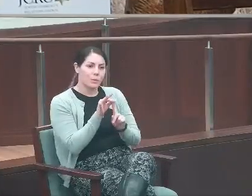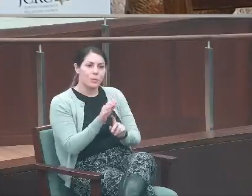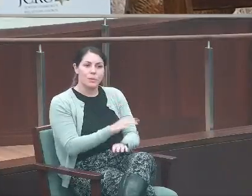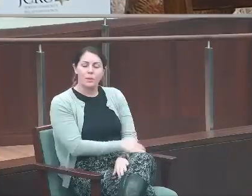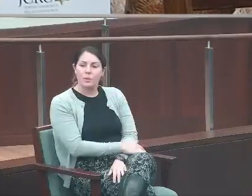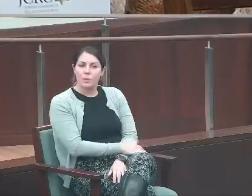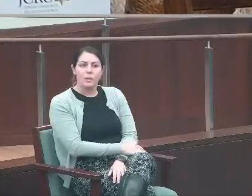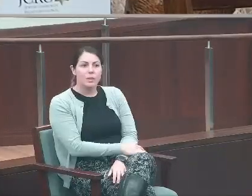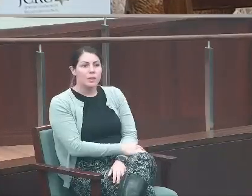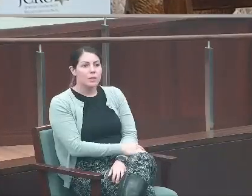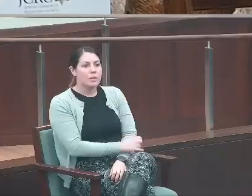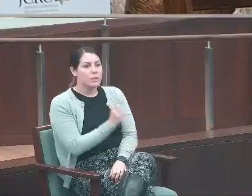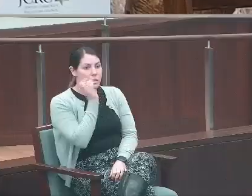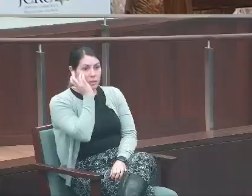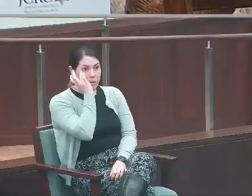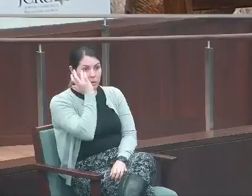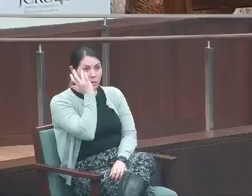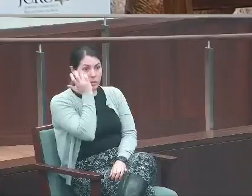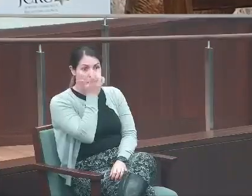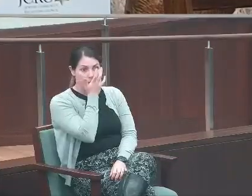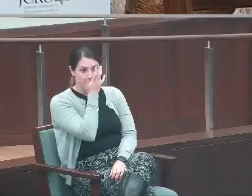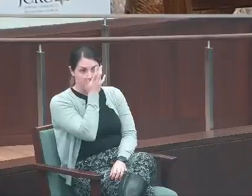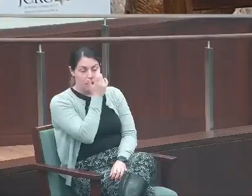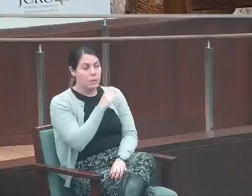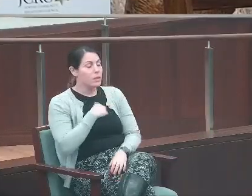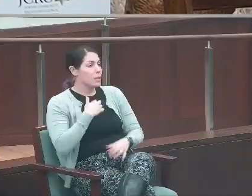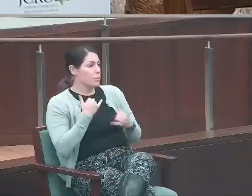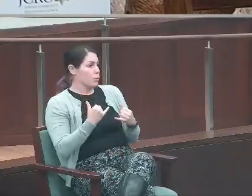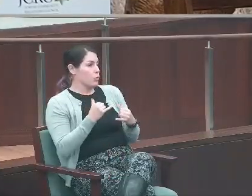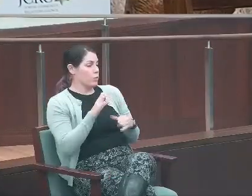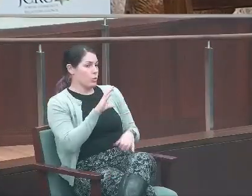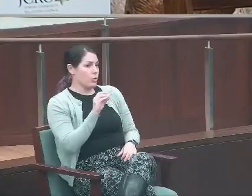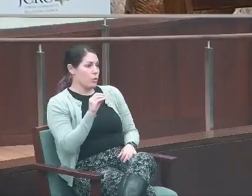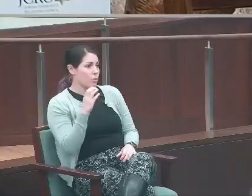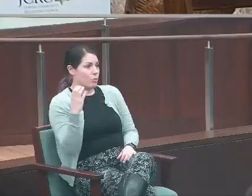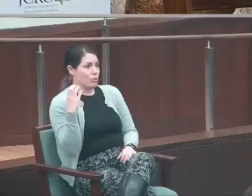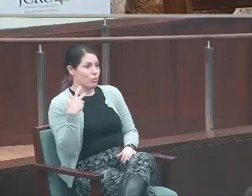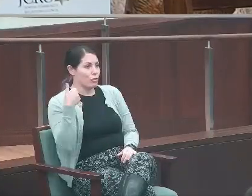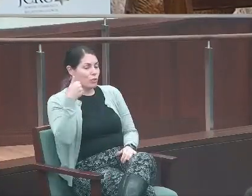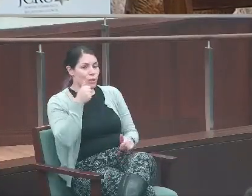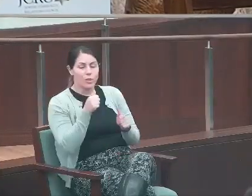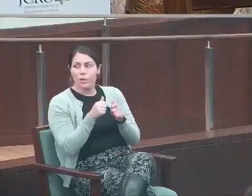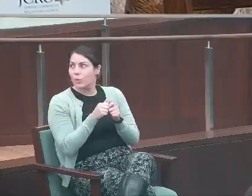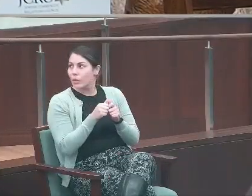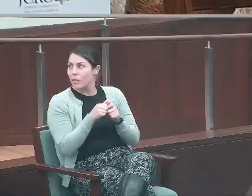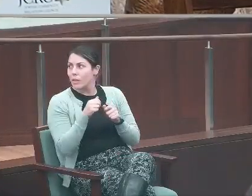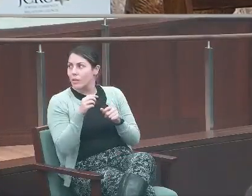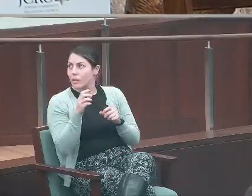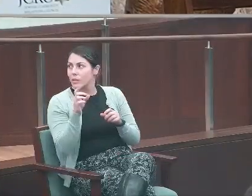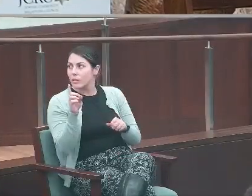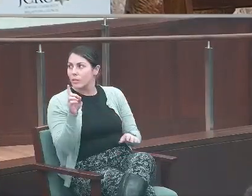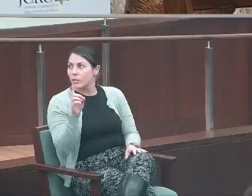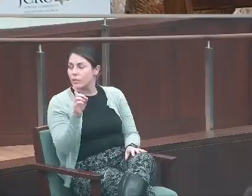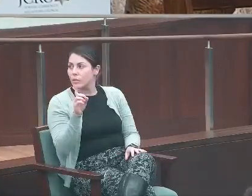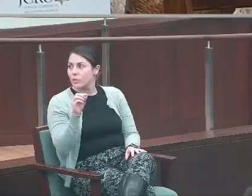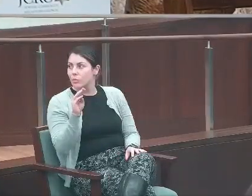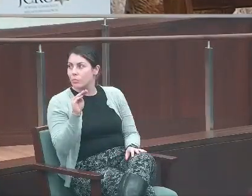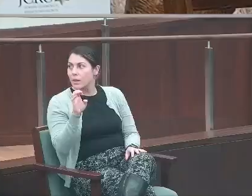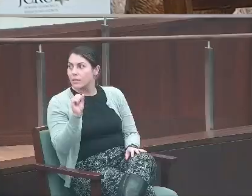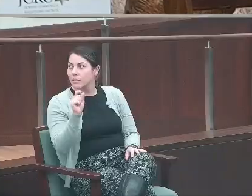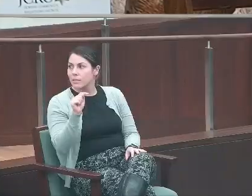sense. I am also the current co-chair, along with Rick Goldstein, of the Domestic Affairs Commission.